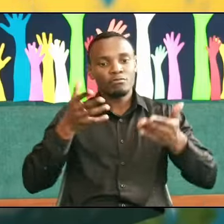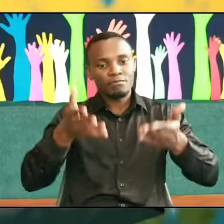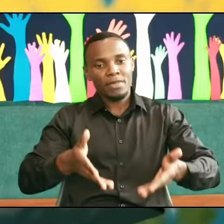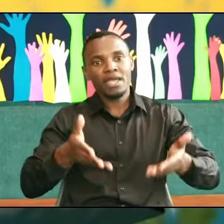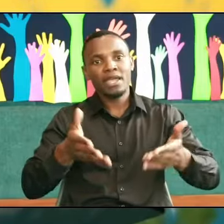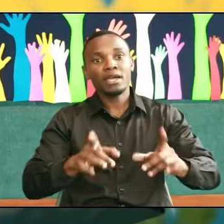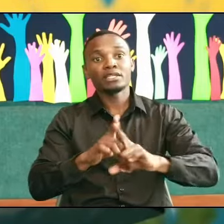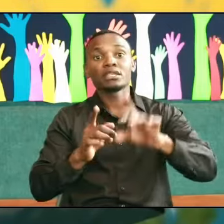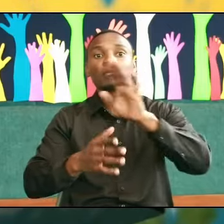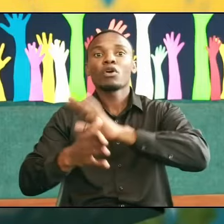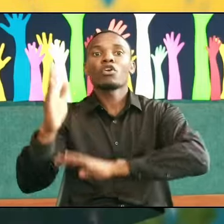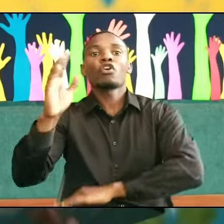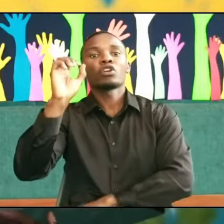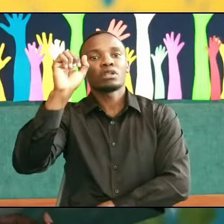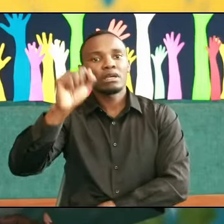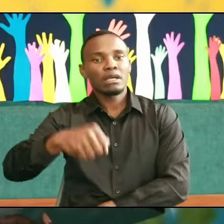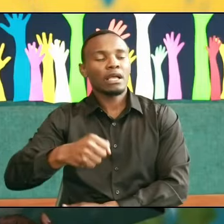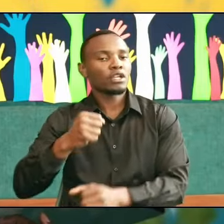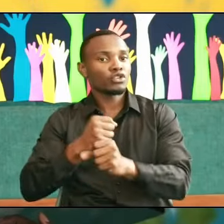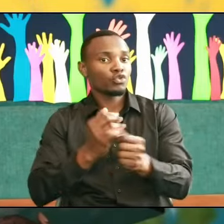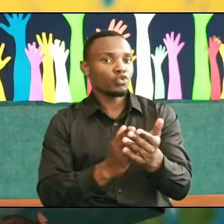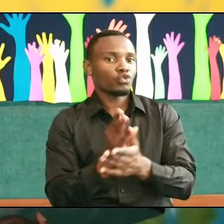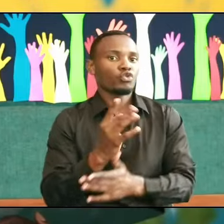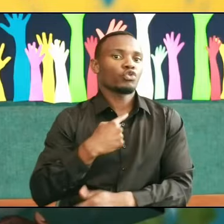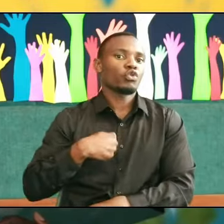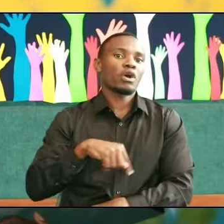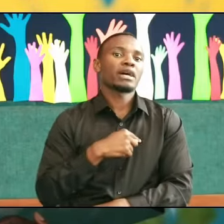and God can do it through us.